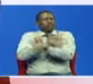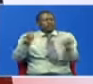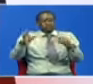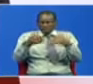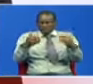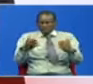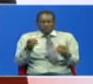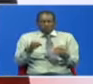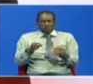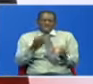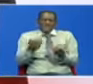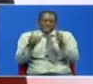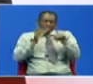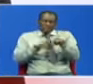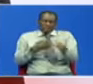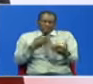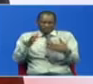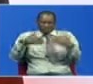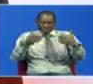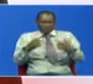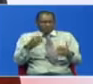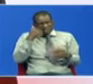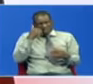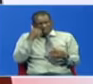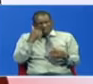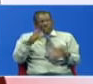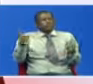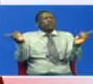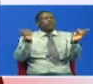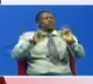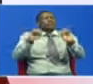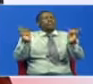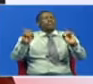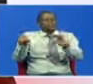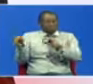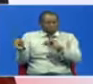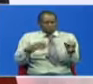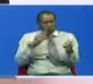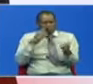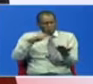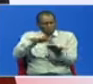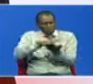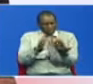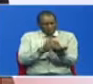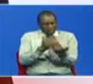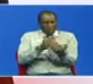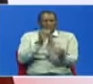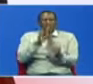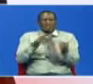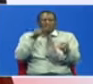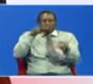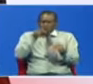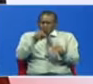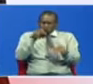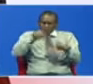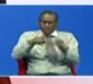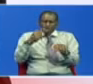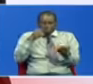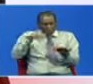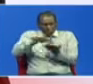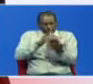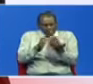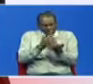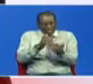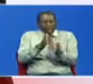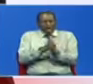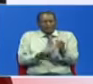have any symptom, then you don't qualify for home-based care. Or if you are in home-based care and you develop